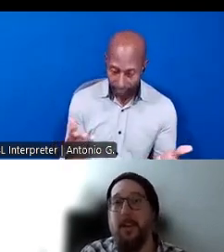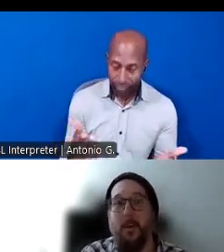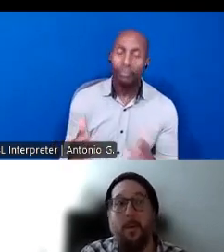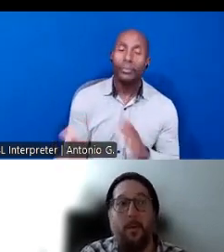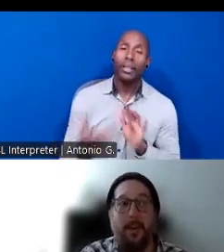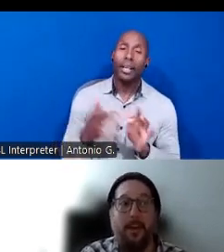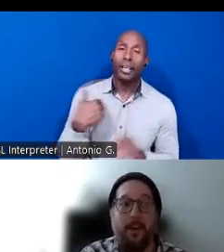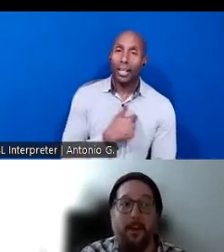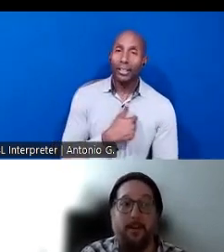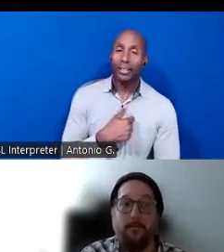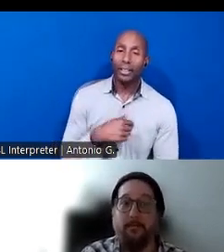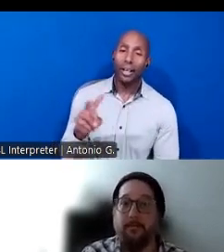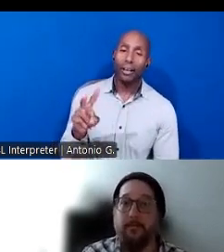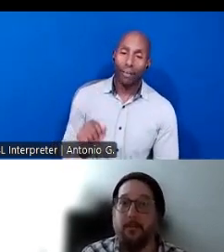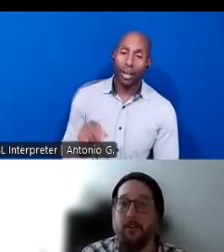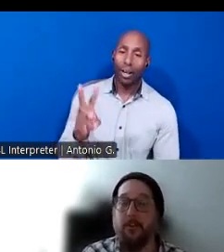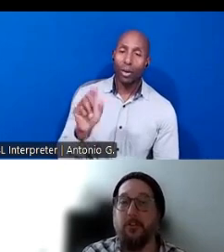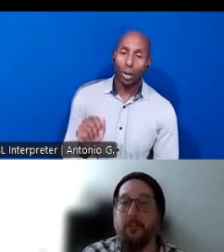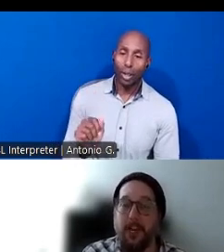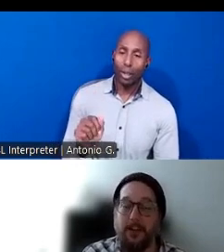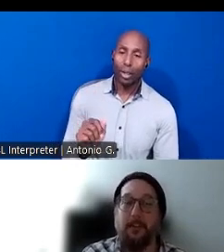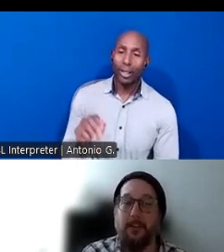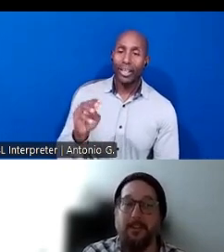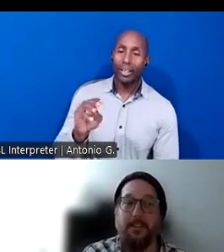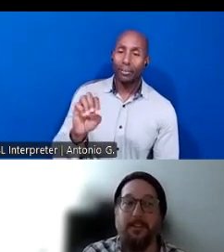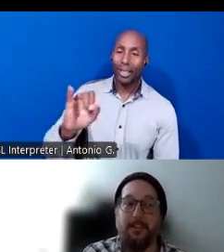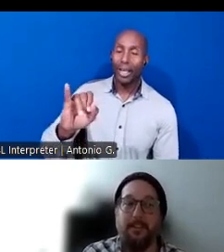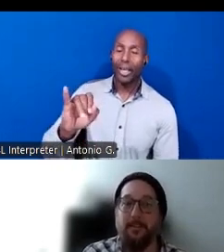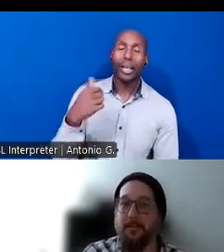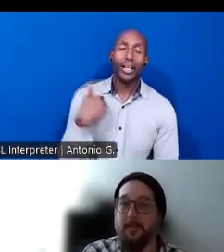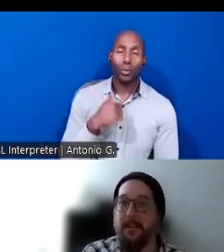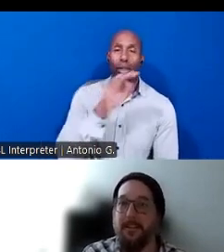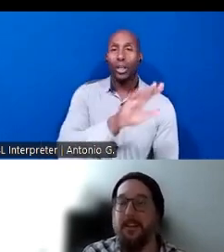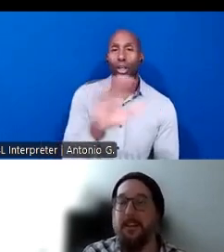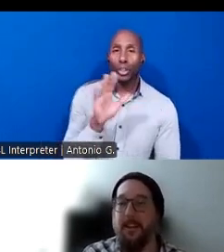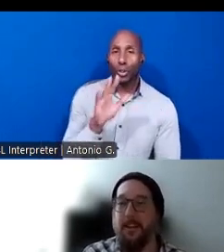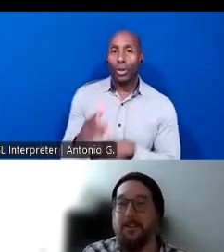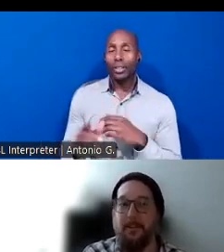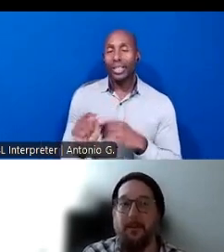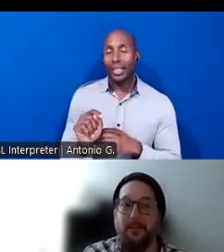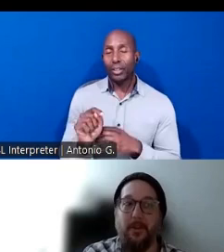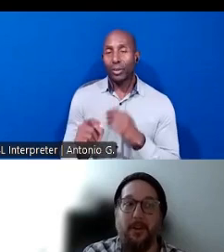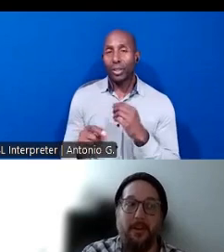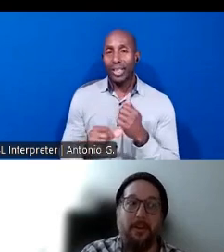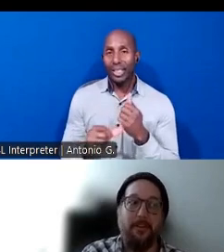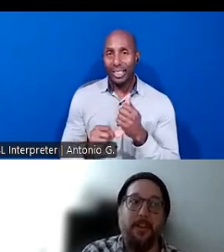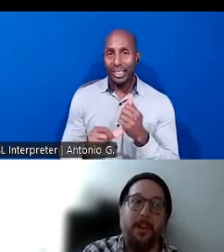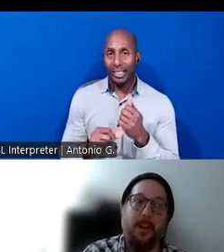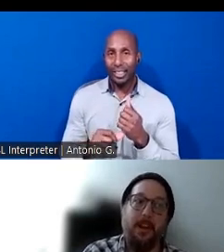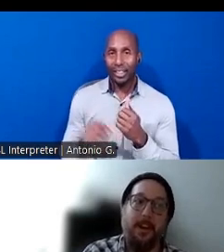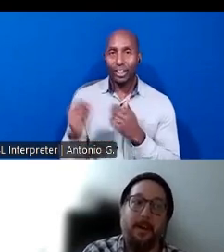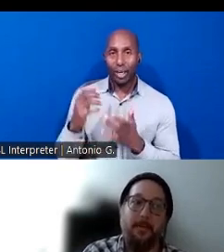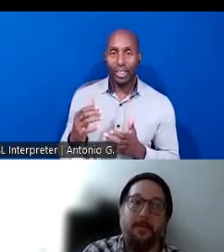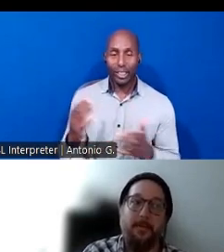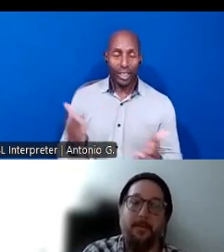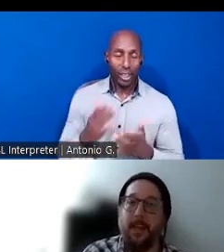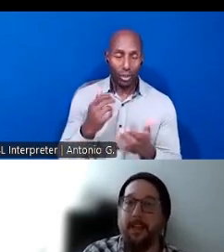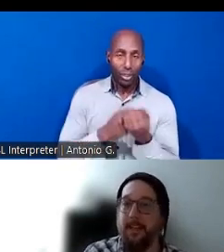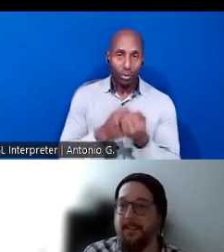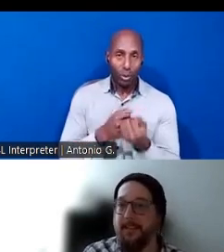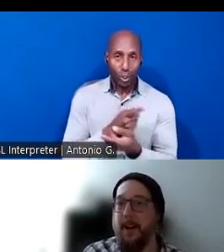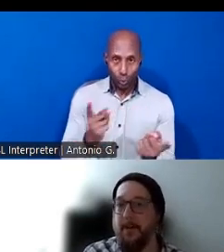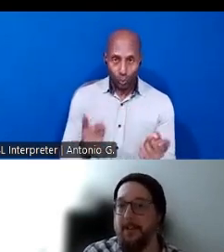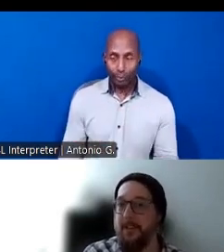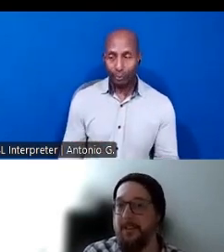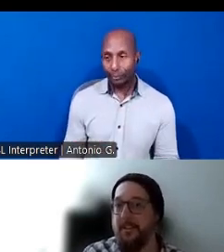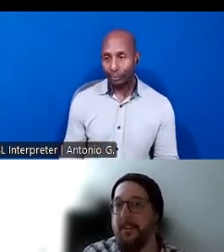tool, we are your technical assistance grantee here to support you on those. That